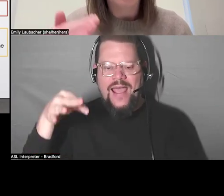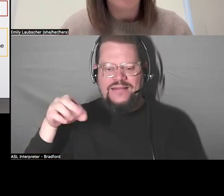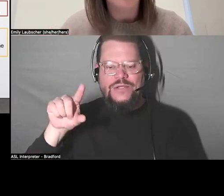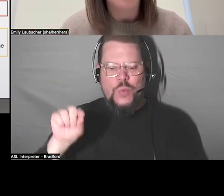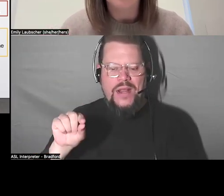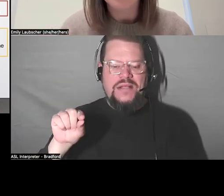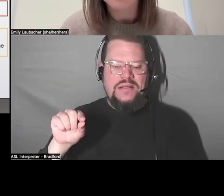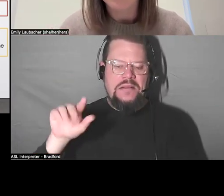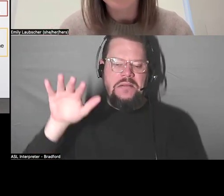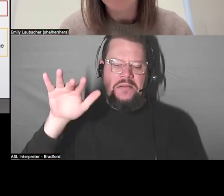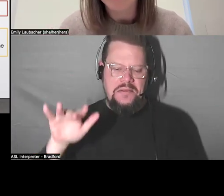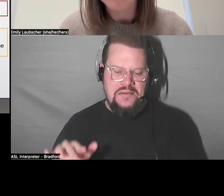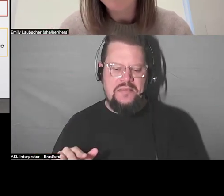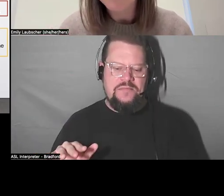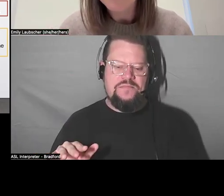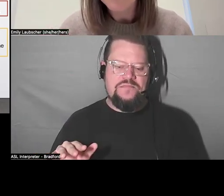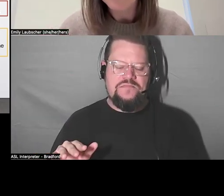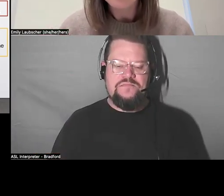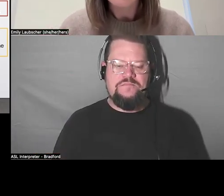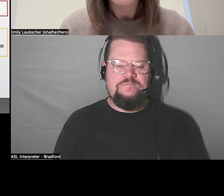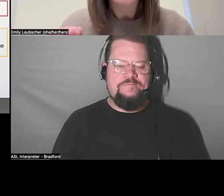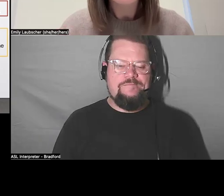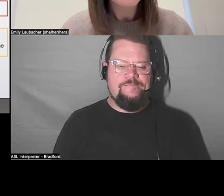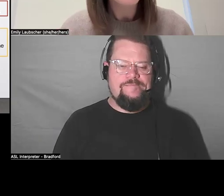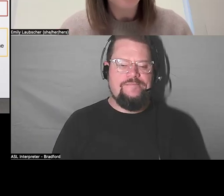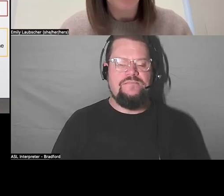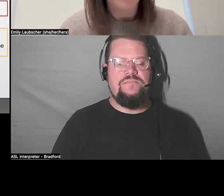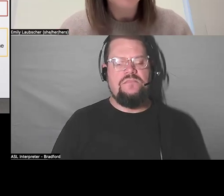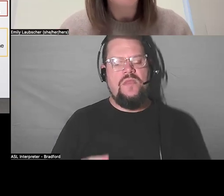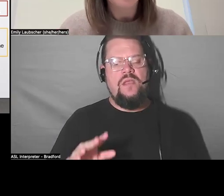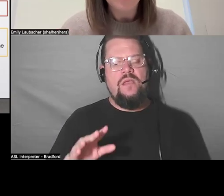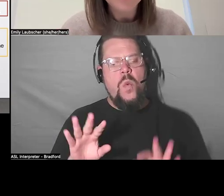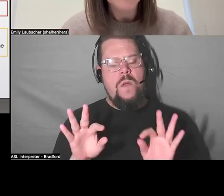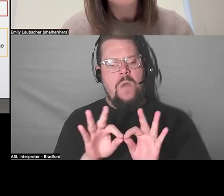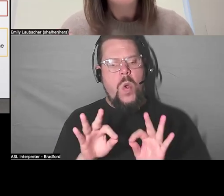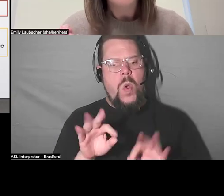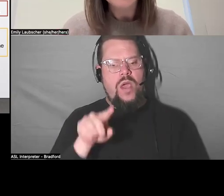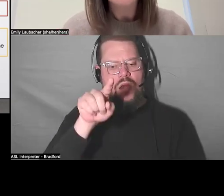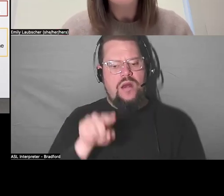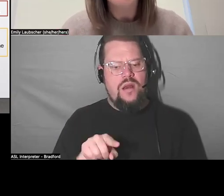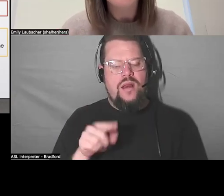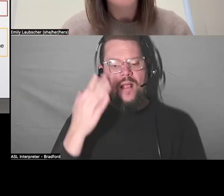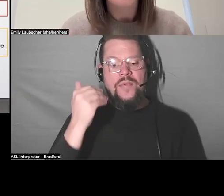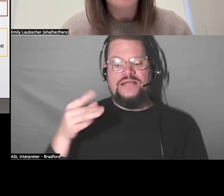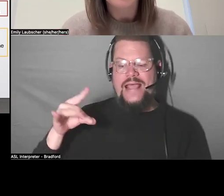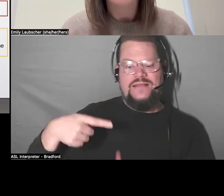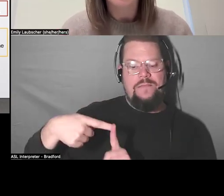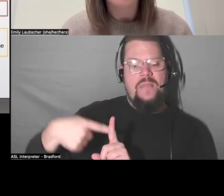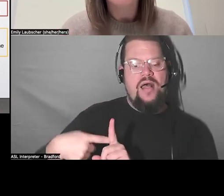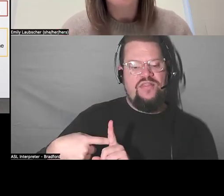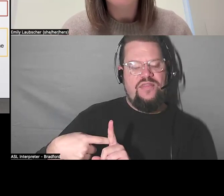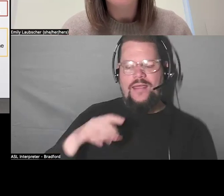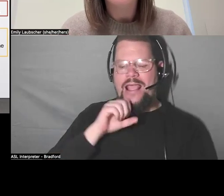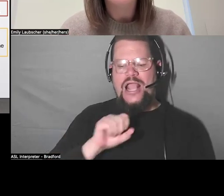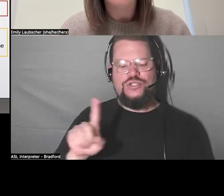and so on, all the way down the column. So this is important because 18 months is the age at